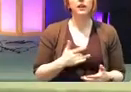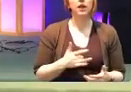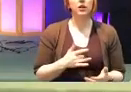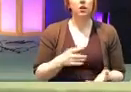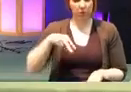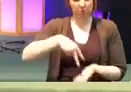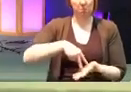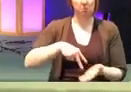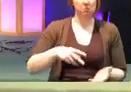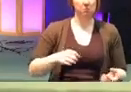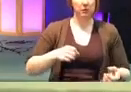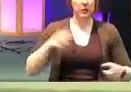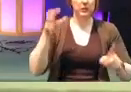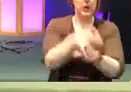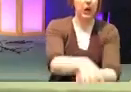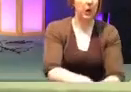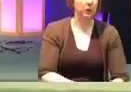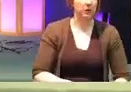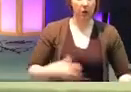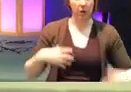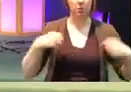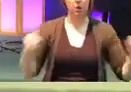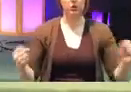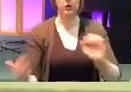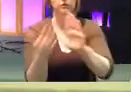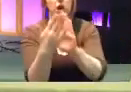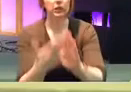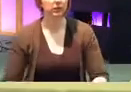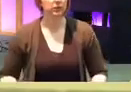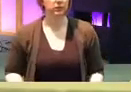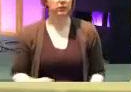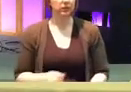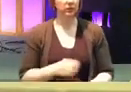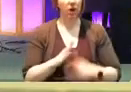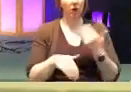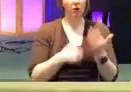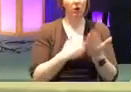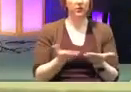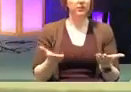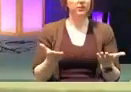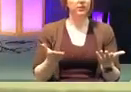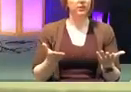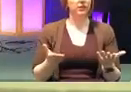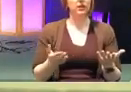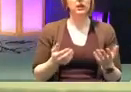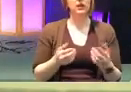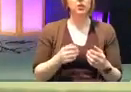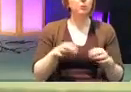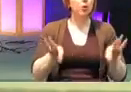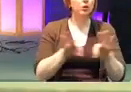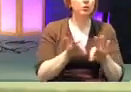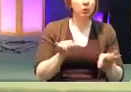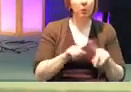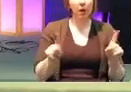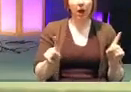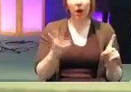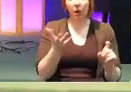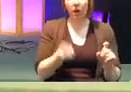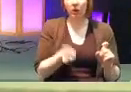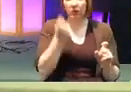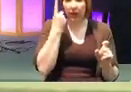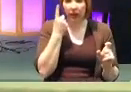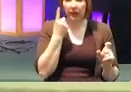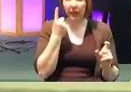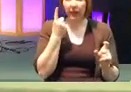boldly attack or boldly confront, and all those things are part of it too. But I want to make sure that you understand